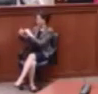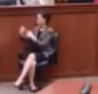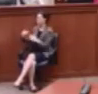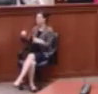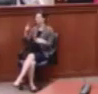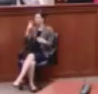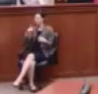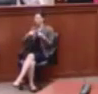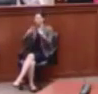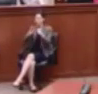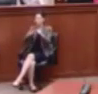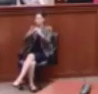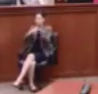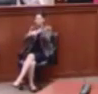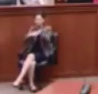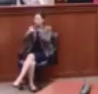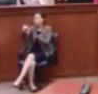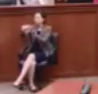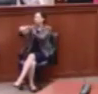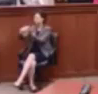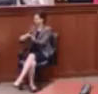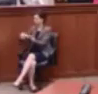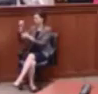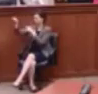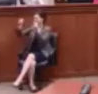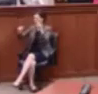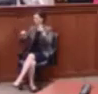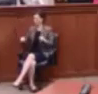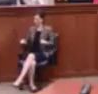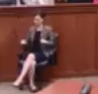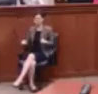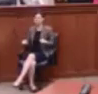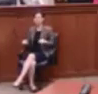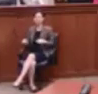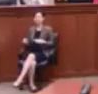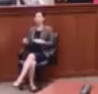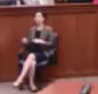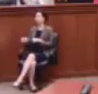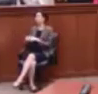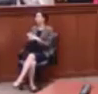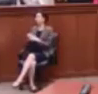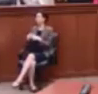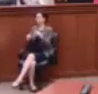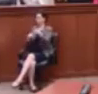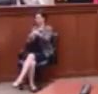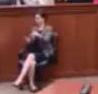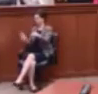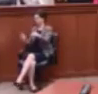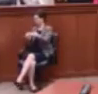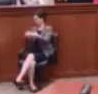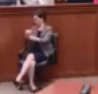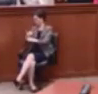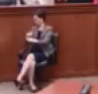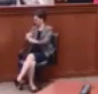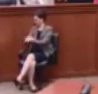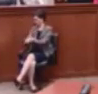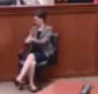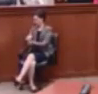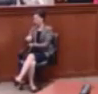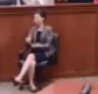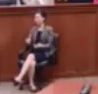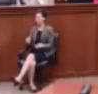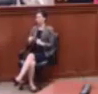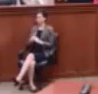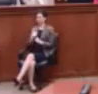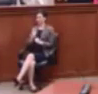conversations and meetings. This ties right into it. The work Mr. Broadwater talked about with our Perkins 5 team, with our